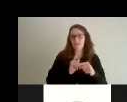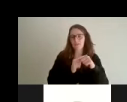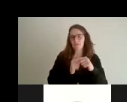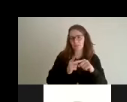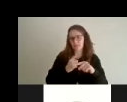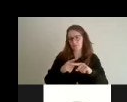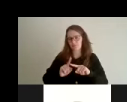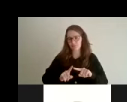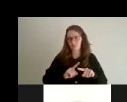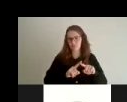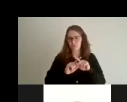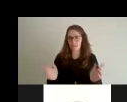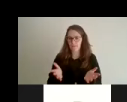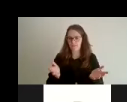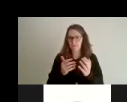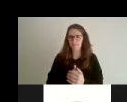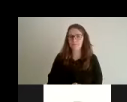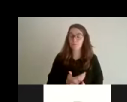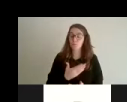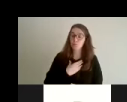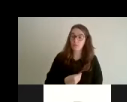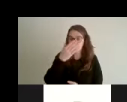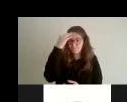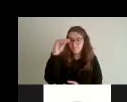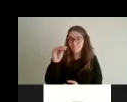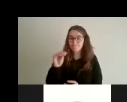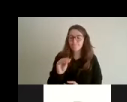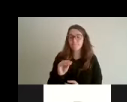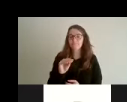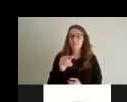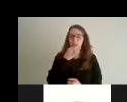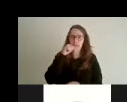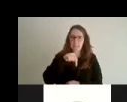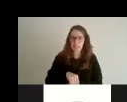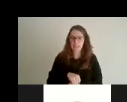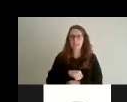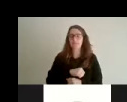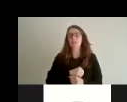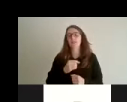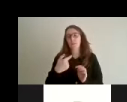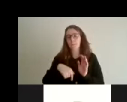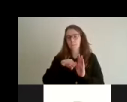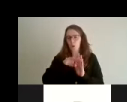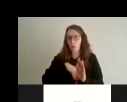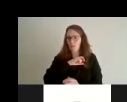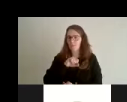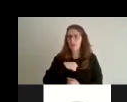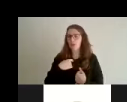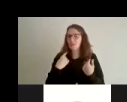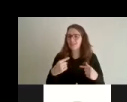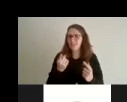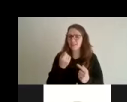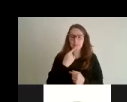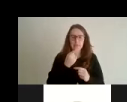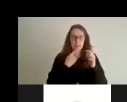all. So what I would like to recommend and send with you here then is that a 6th point when I'm trying to figure out what could